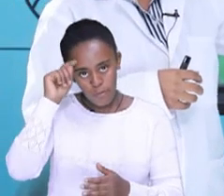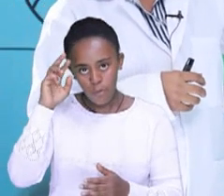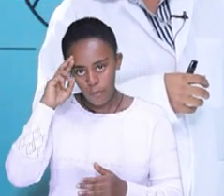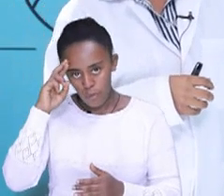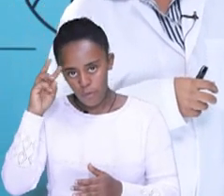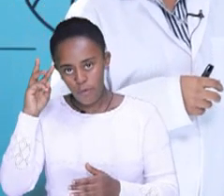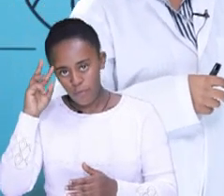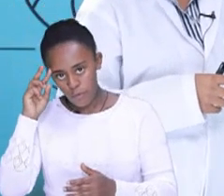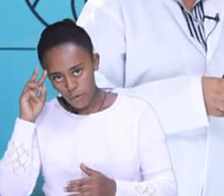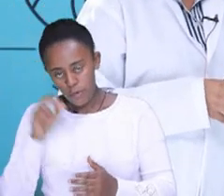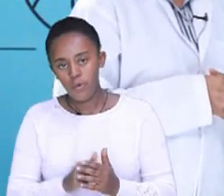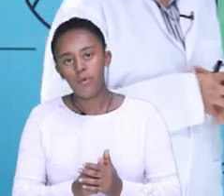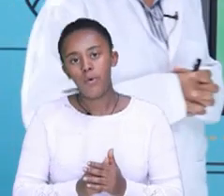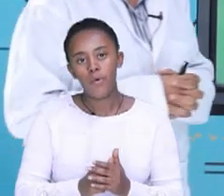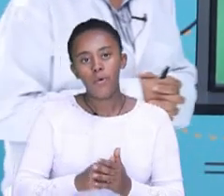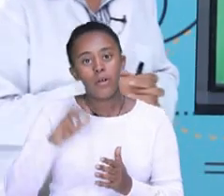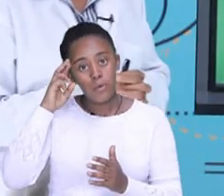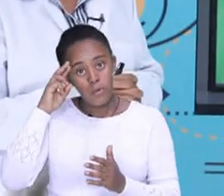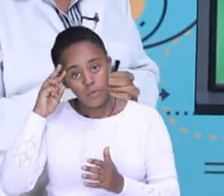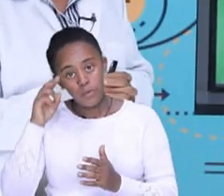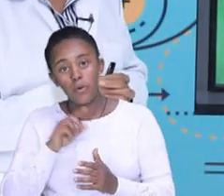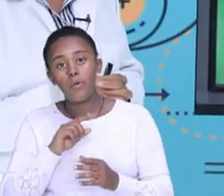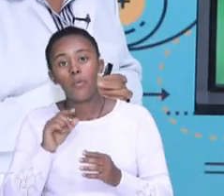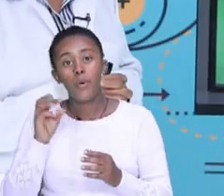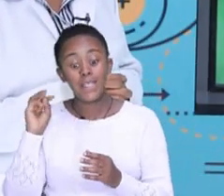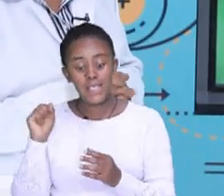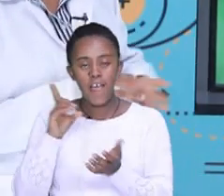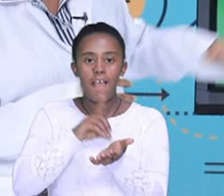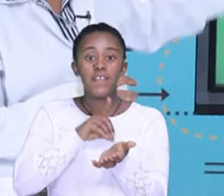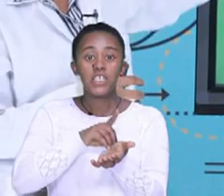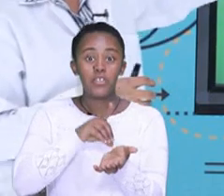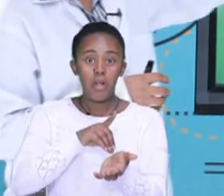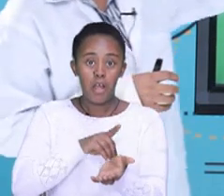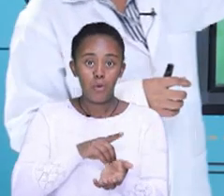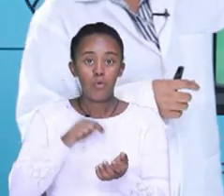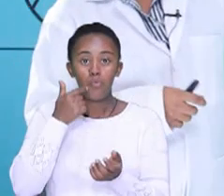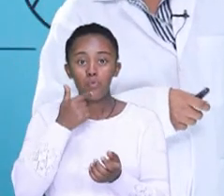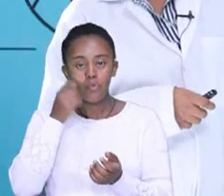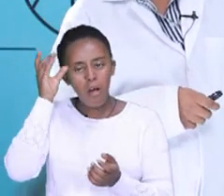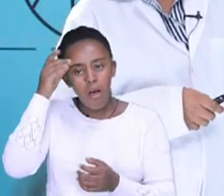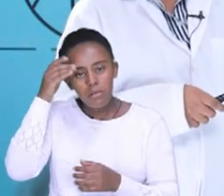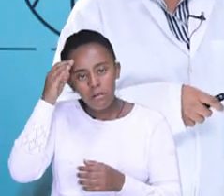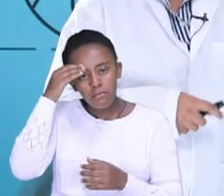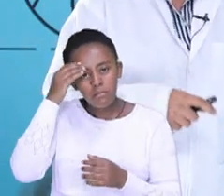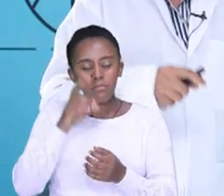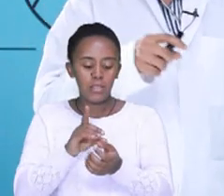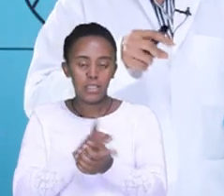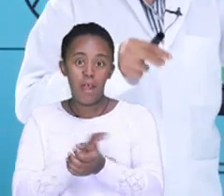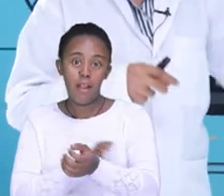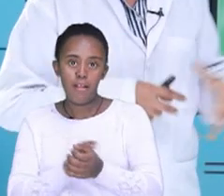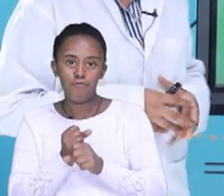Rudolph Virchow. Rudolph Virchow was a physician who did research on cancer cells